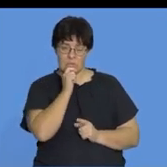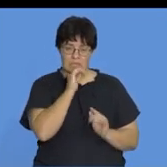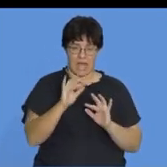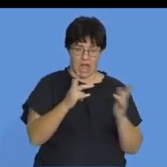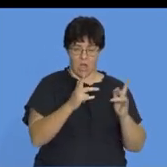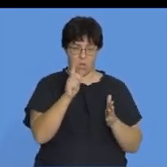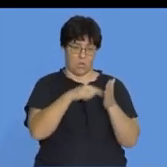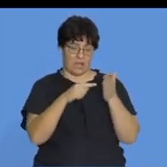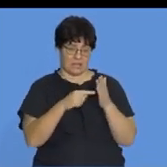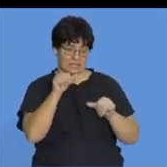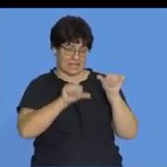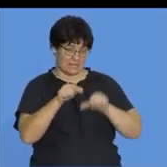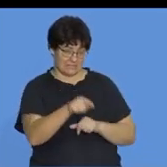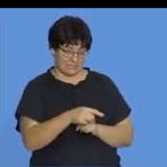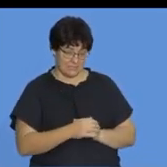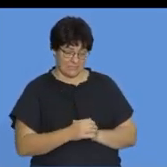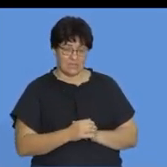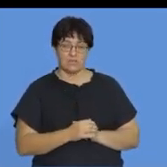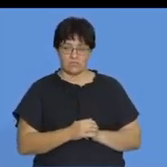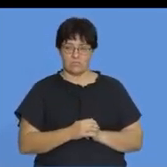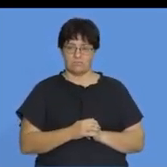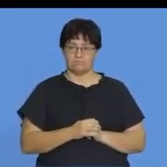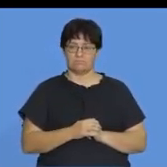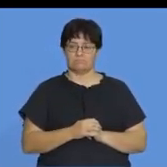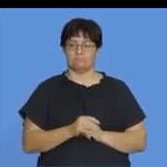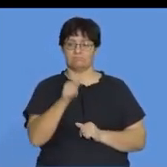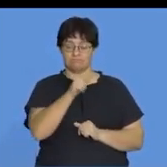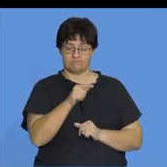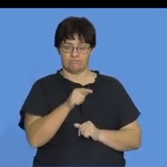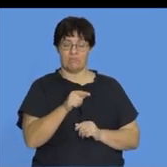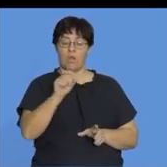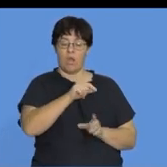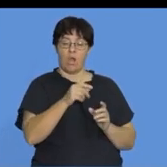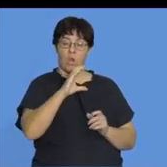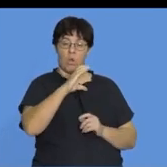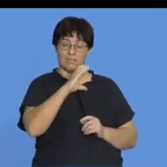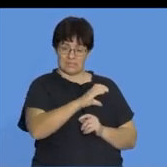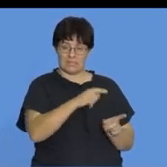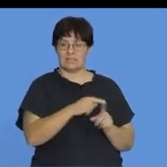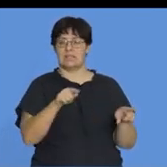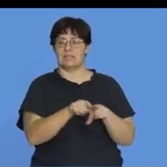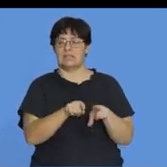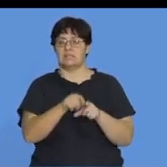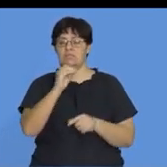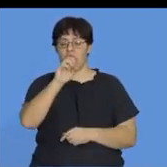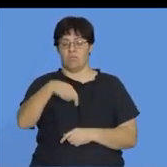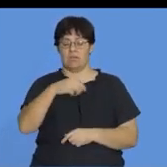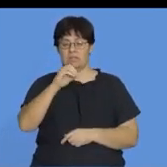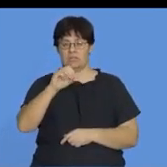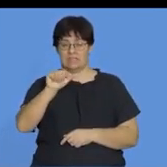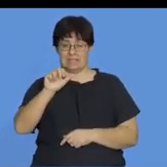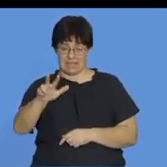of the scientific calculator, okay? So the concentration as a decimal fraction is 0.068,